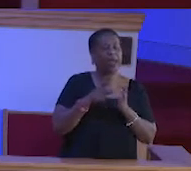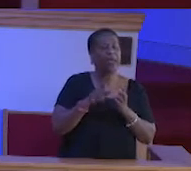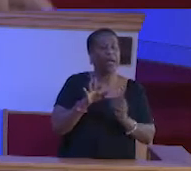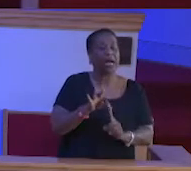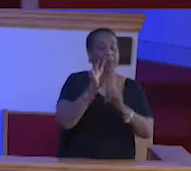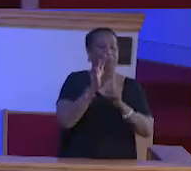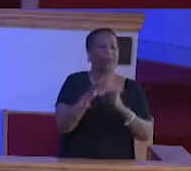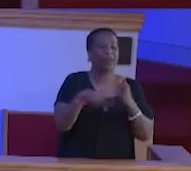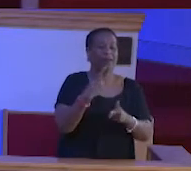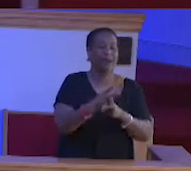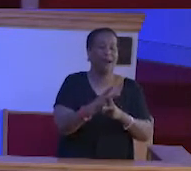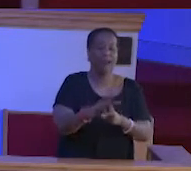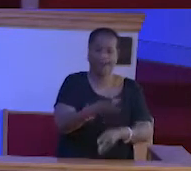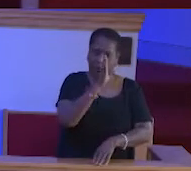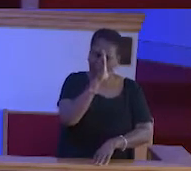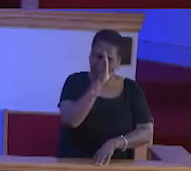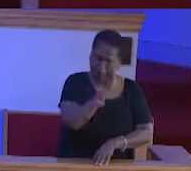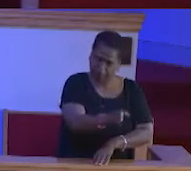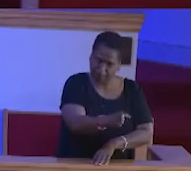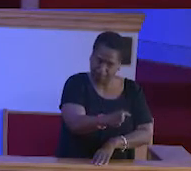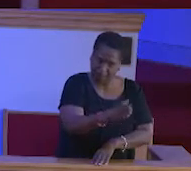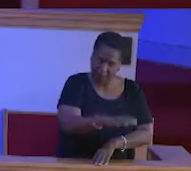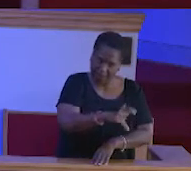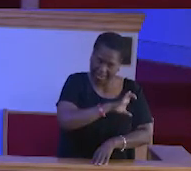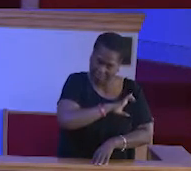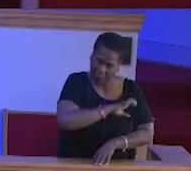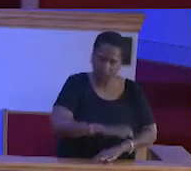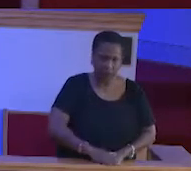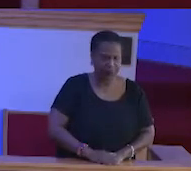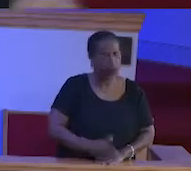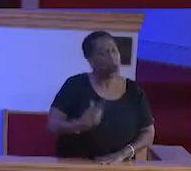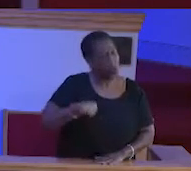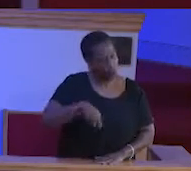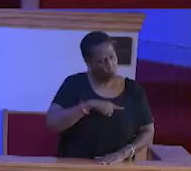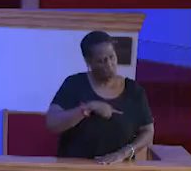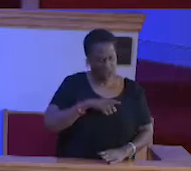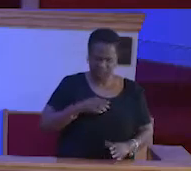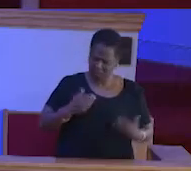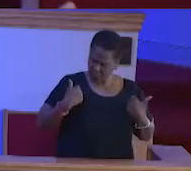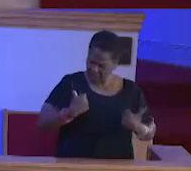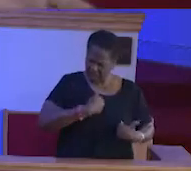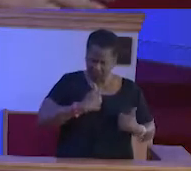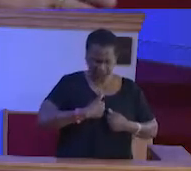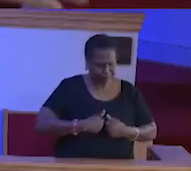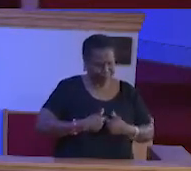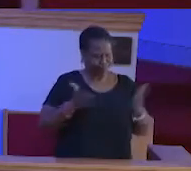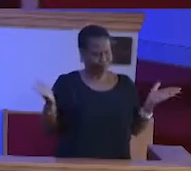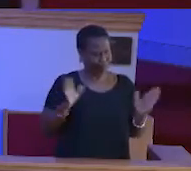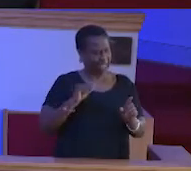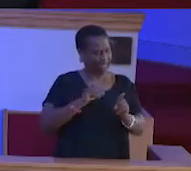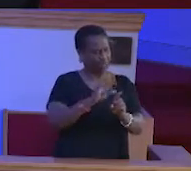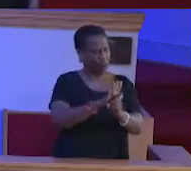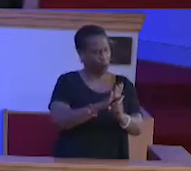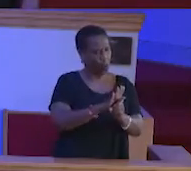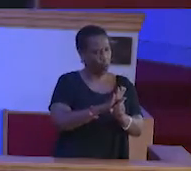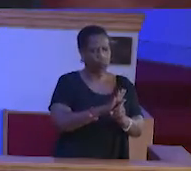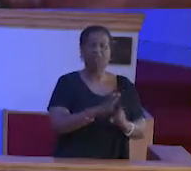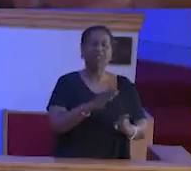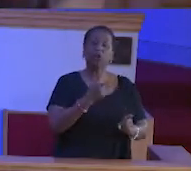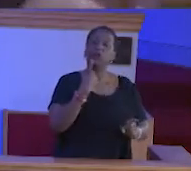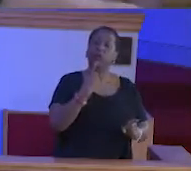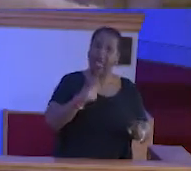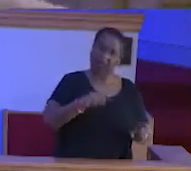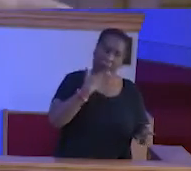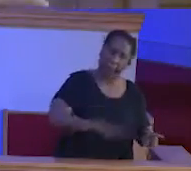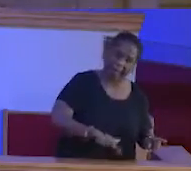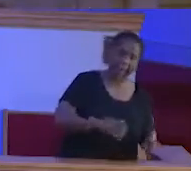of candor of character. That we expose ourselves not in order to say how bad